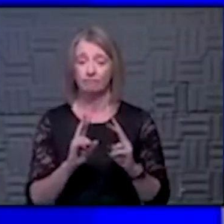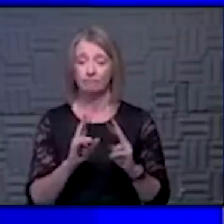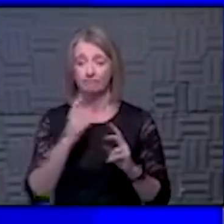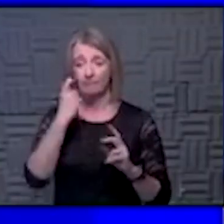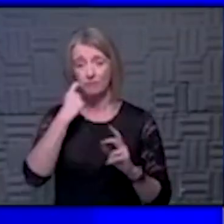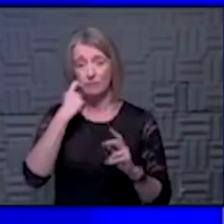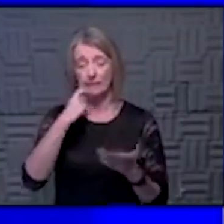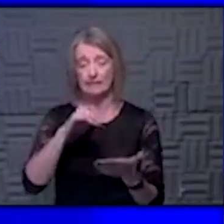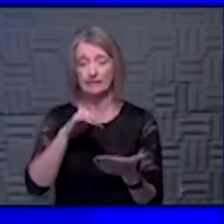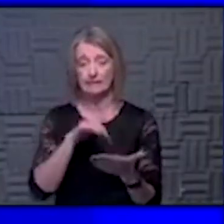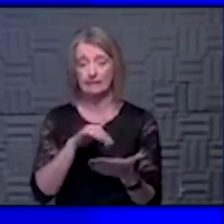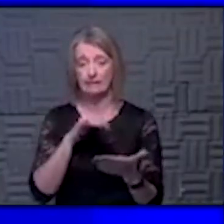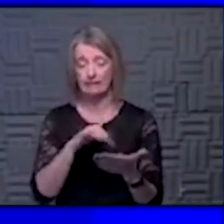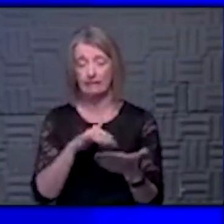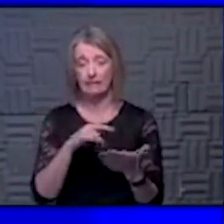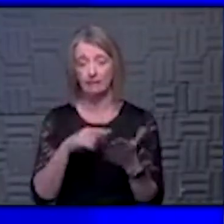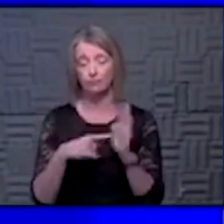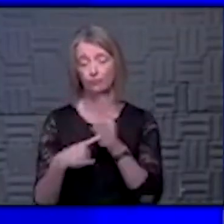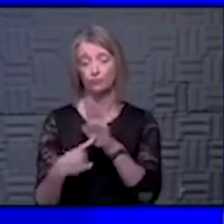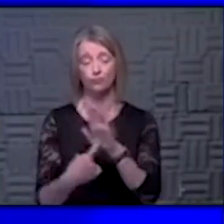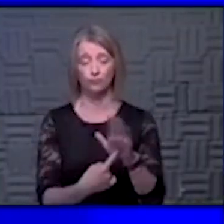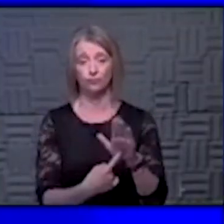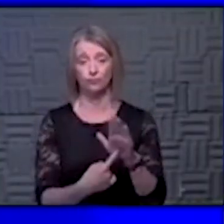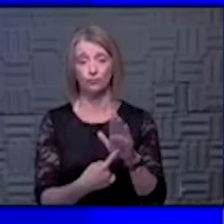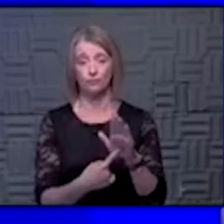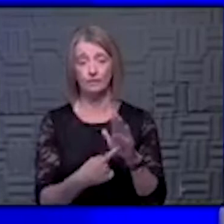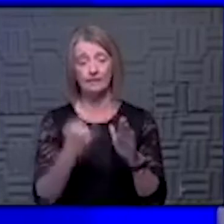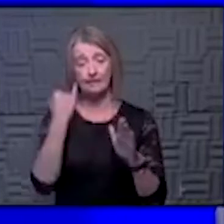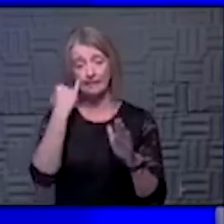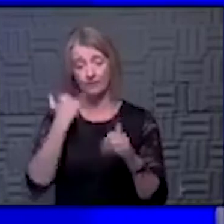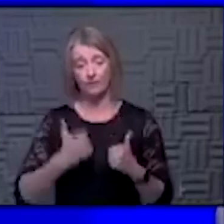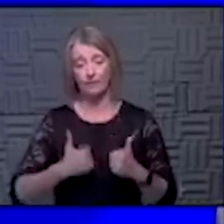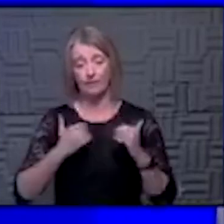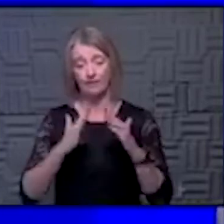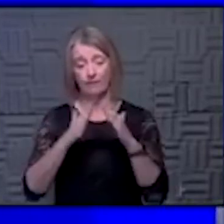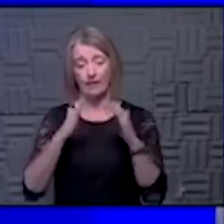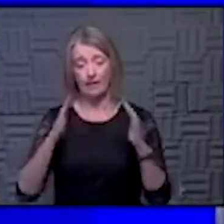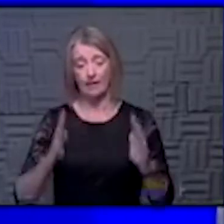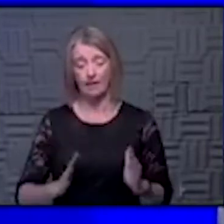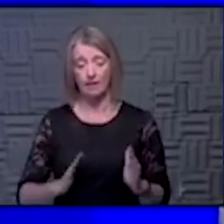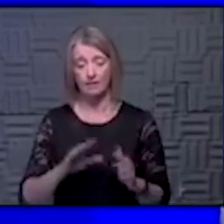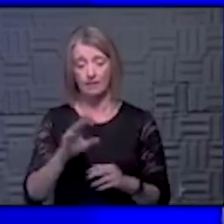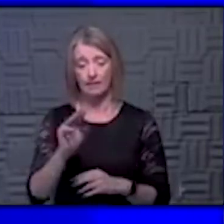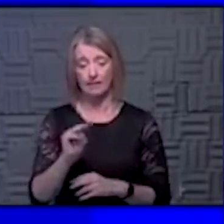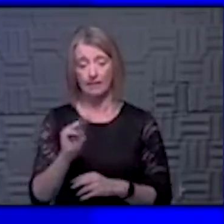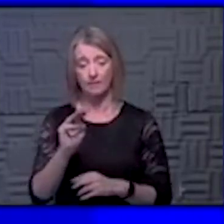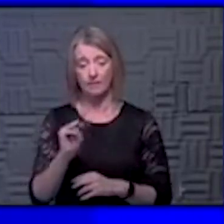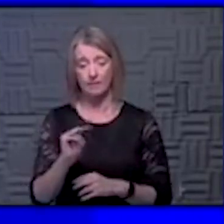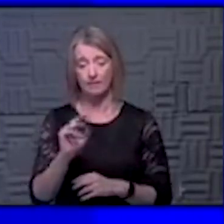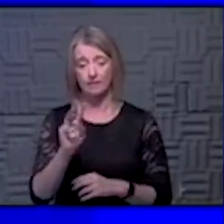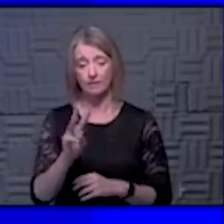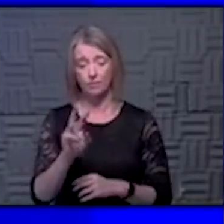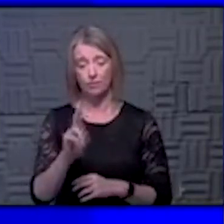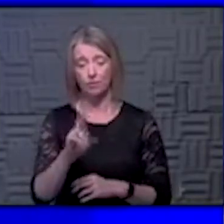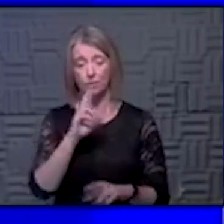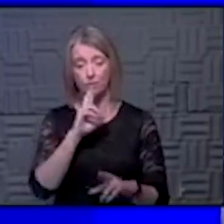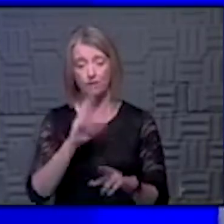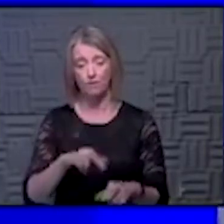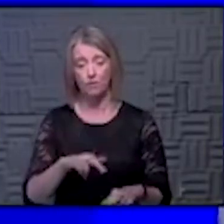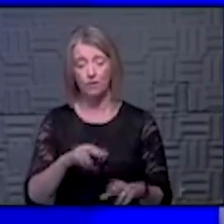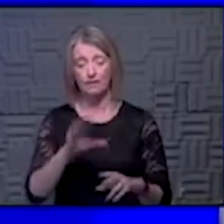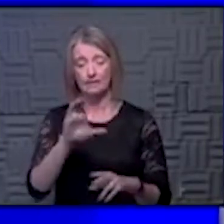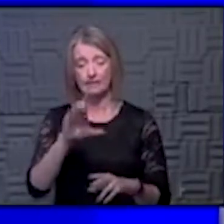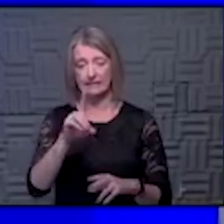recent study showing that in the households, I think this was an MMWR report or emerging infectious disease